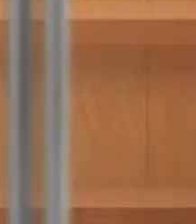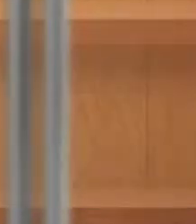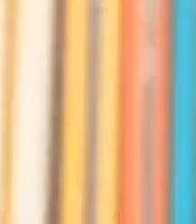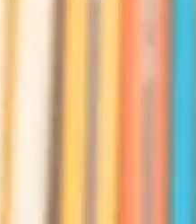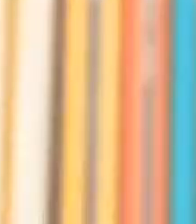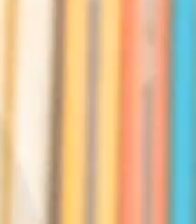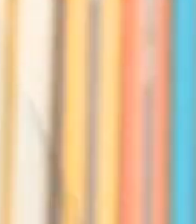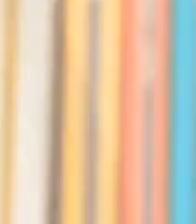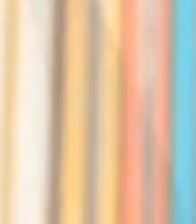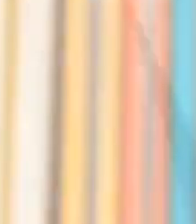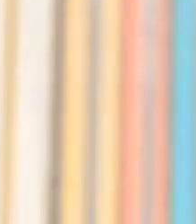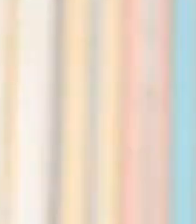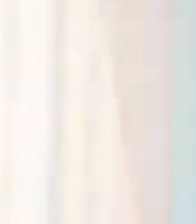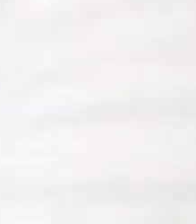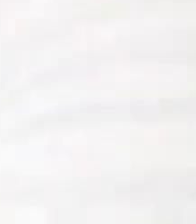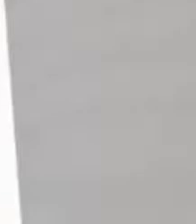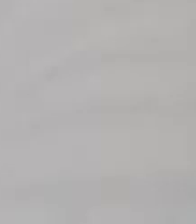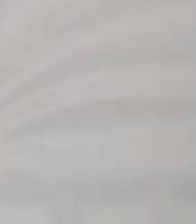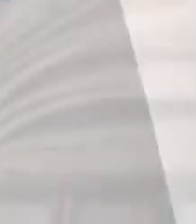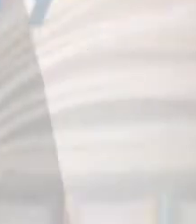this.